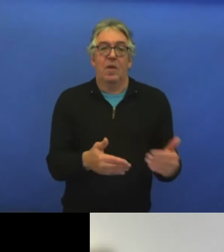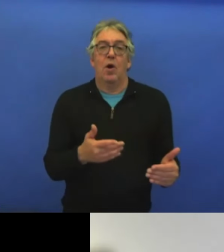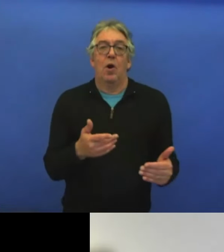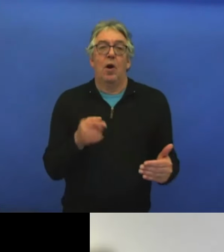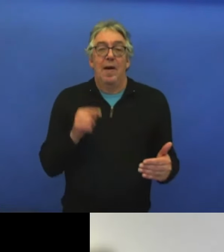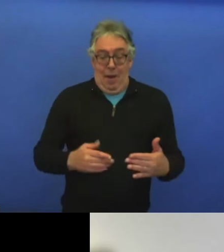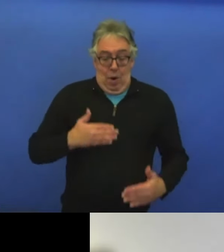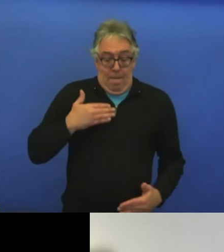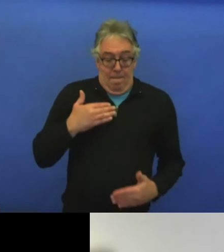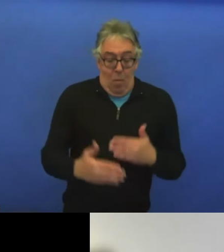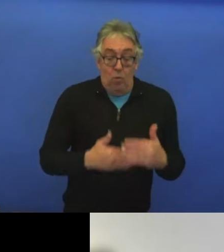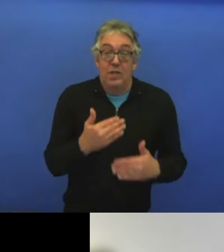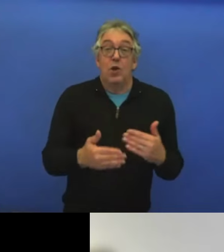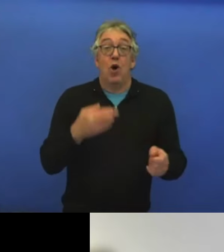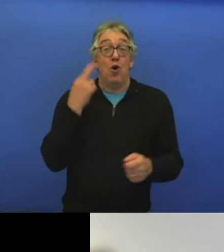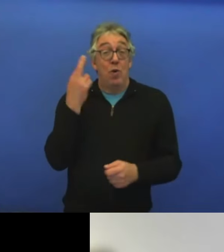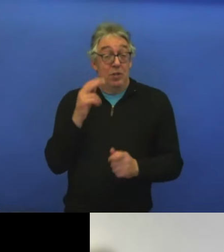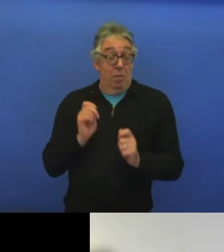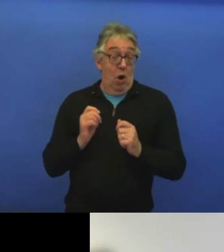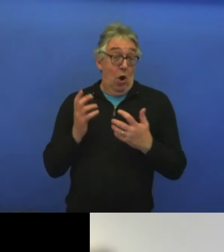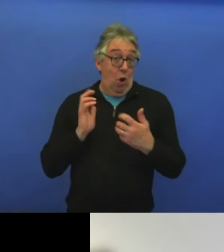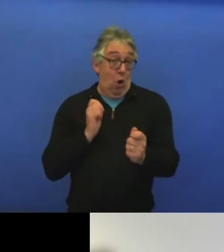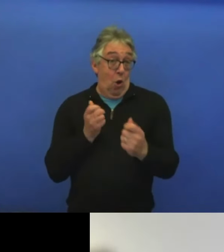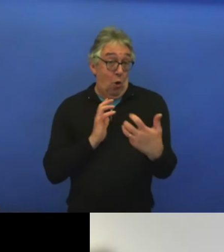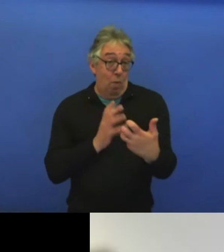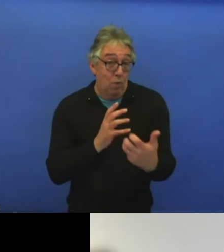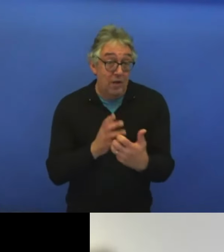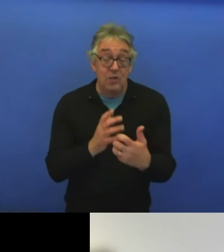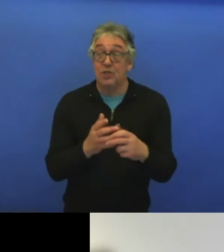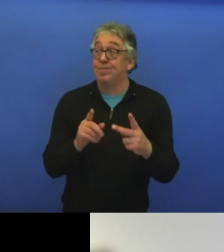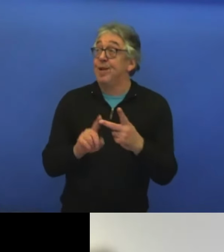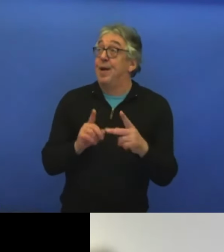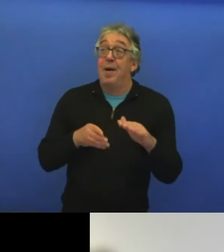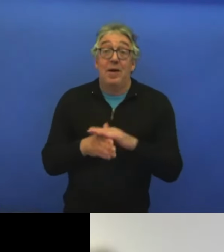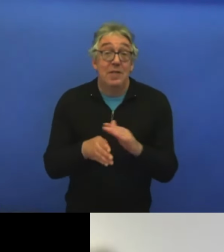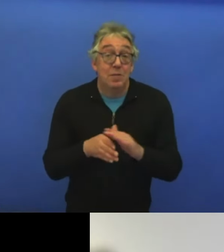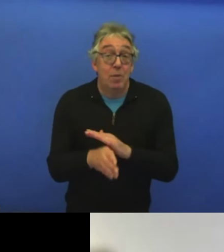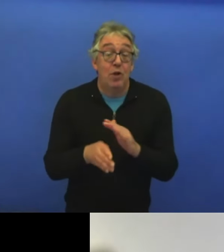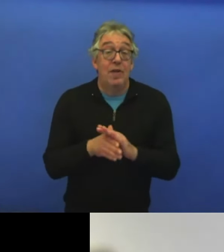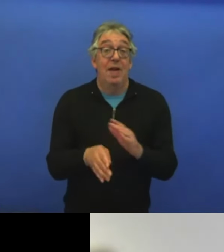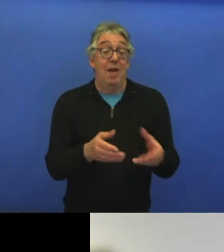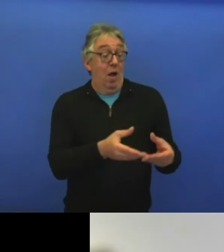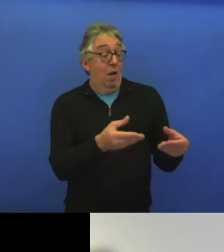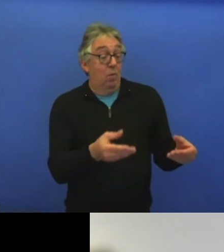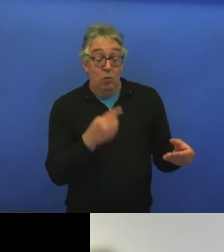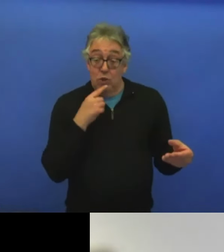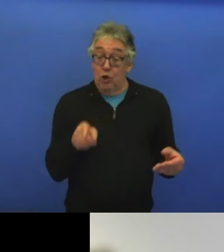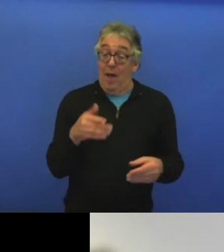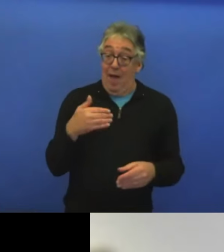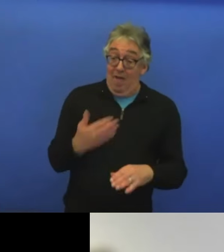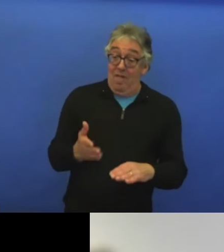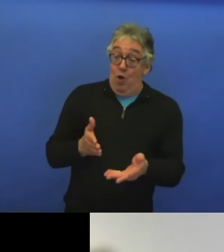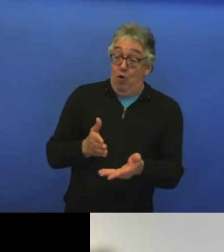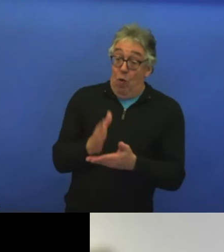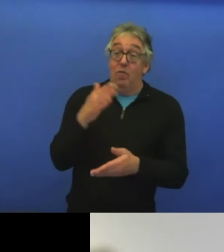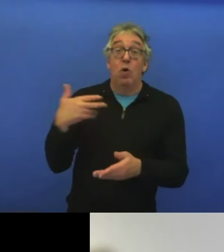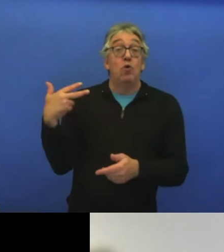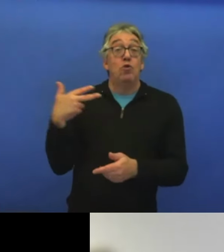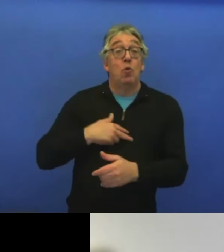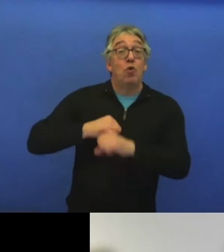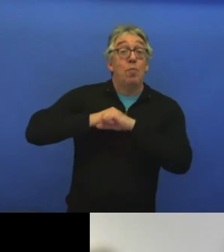accommodations, accessibility, etc. Issues as well on access to social protection in country once people